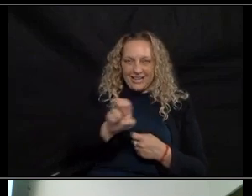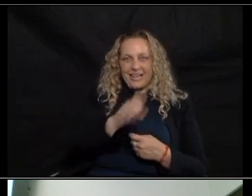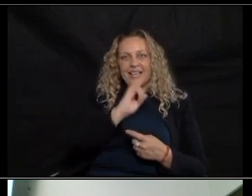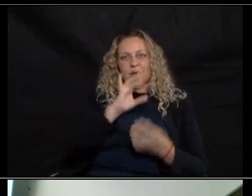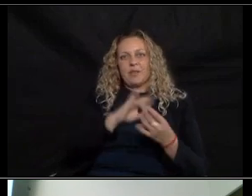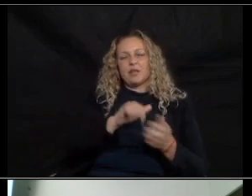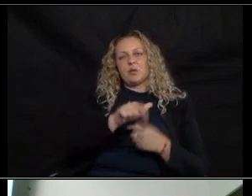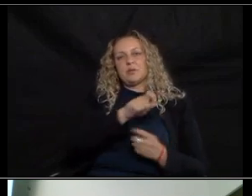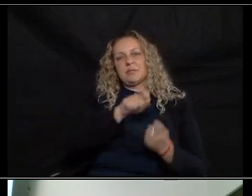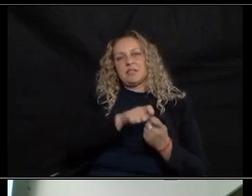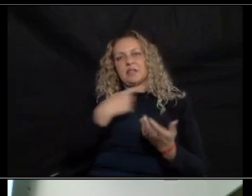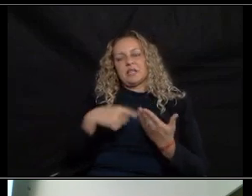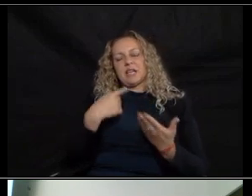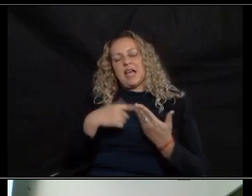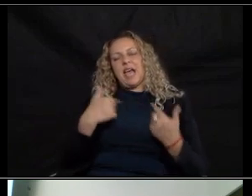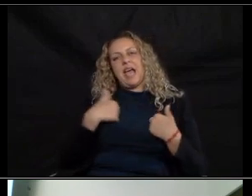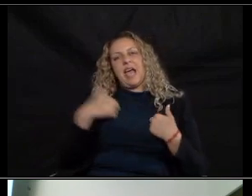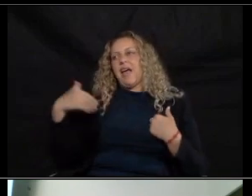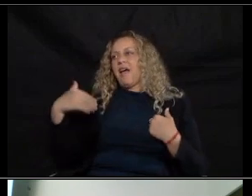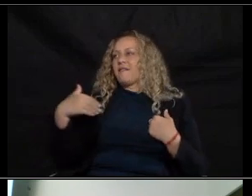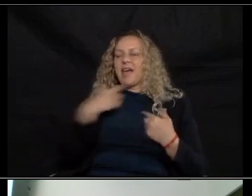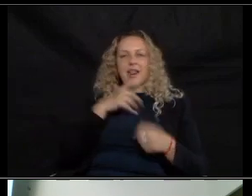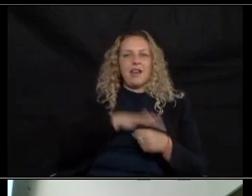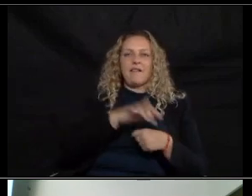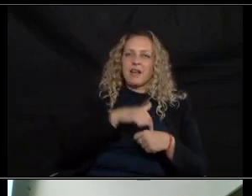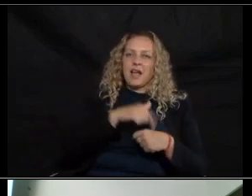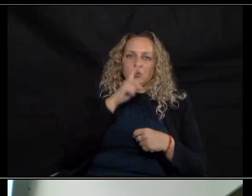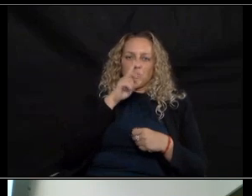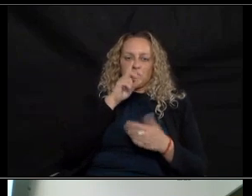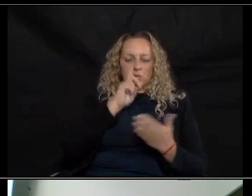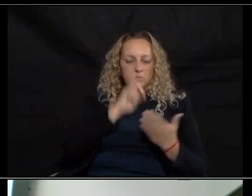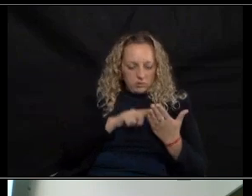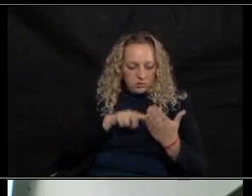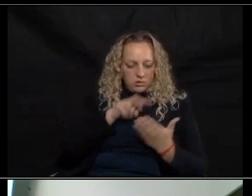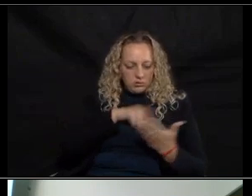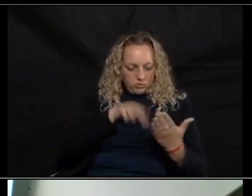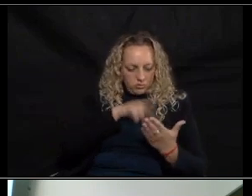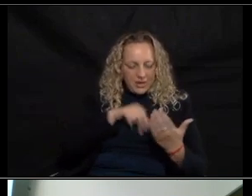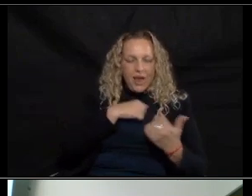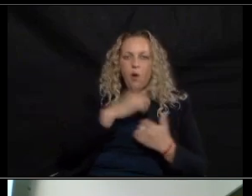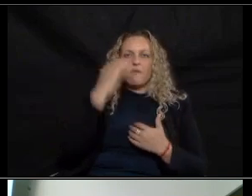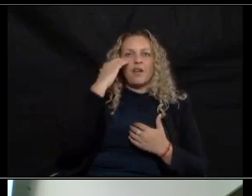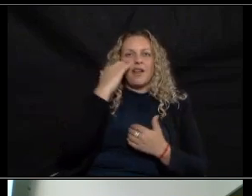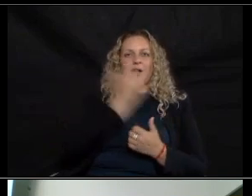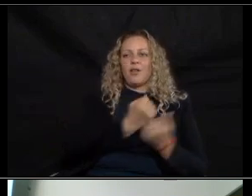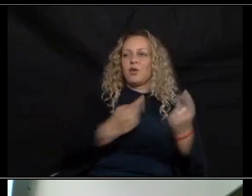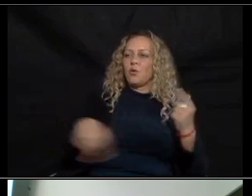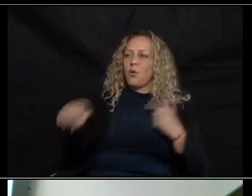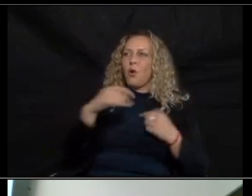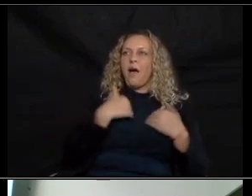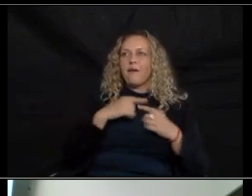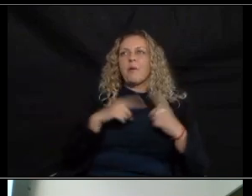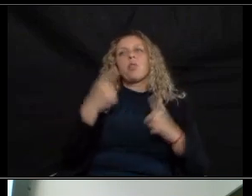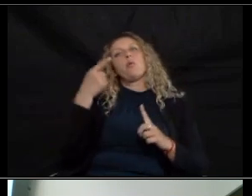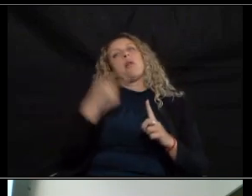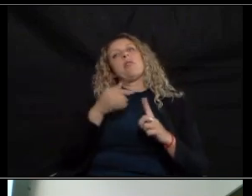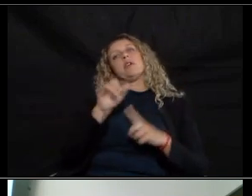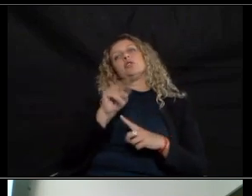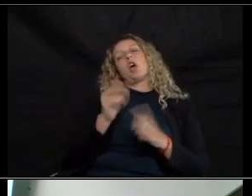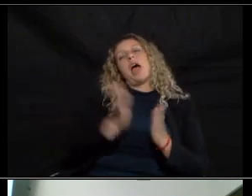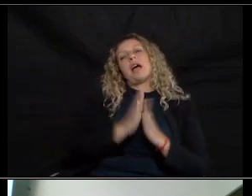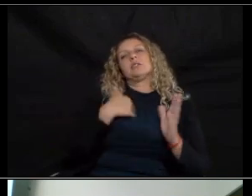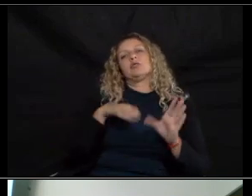And I haven't really had enough time to dig into it, and I don't have the knowledge that you all have. But the one thing that John asked